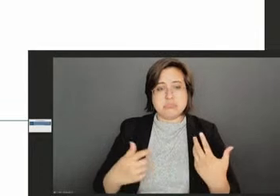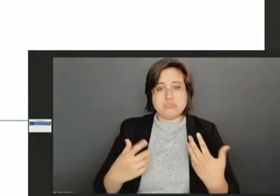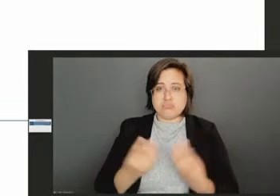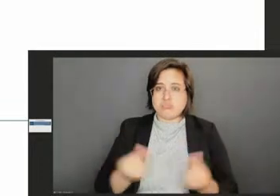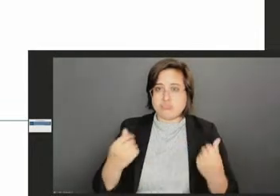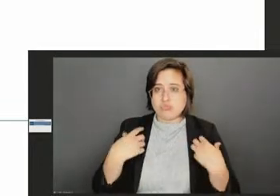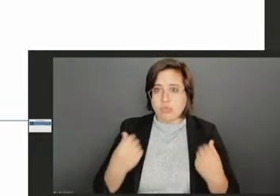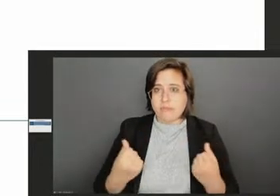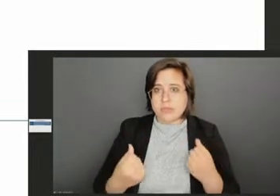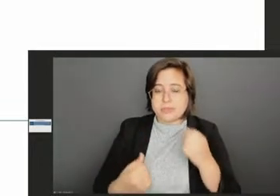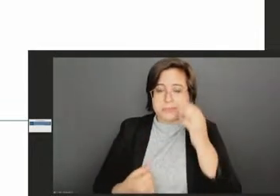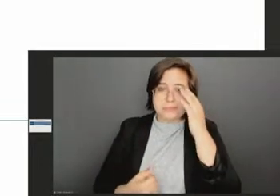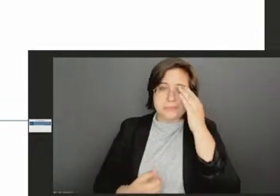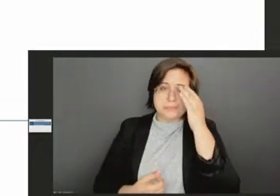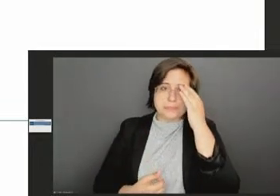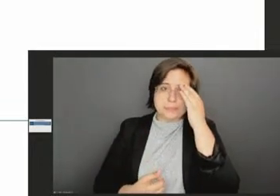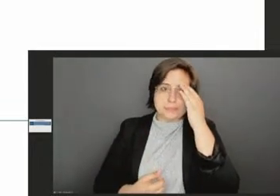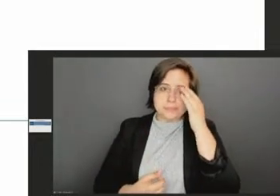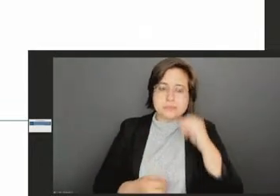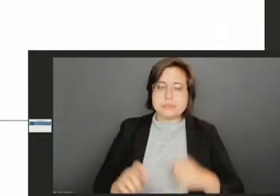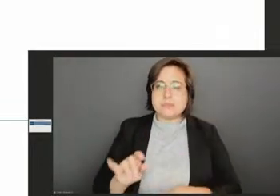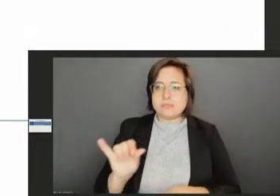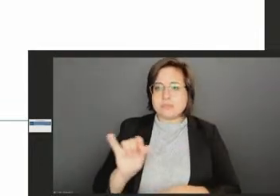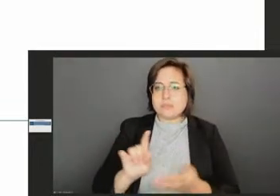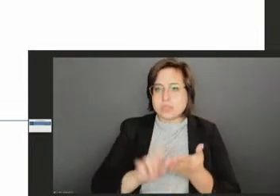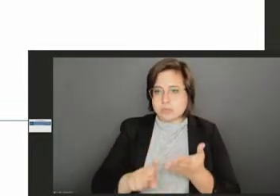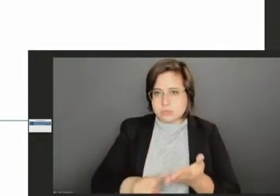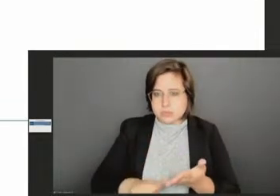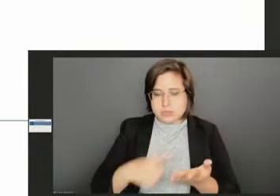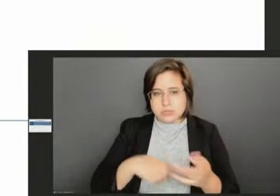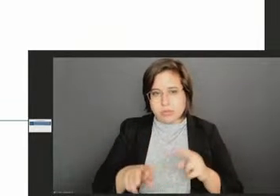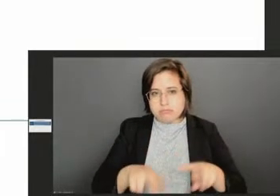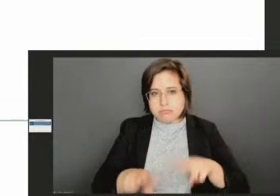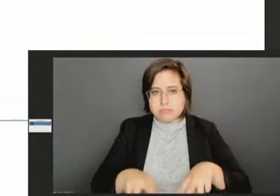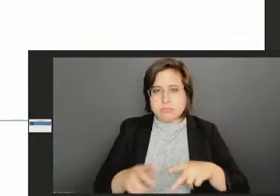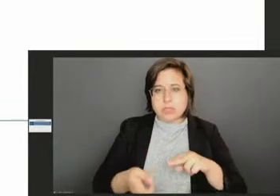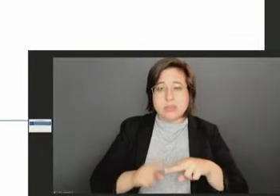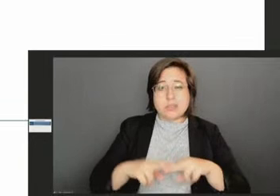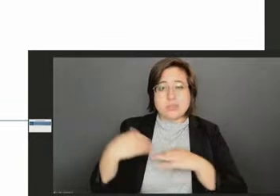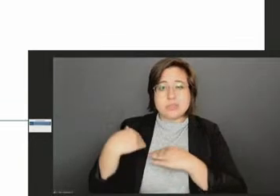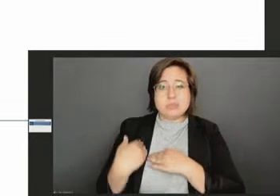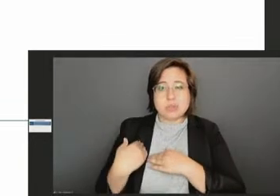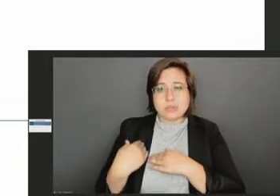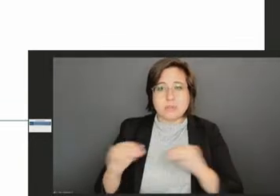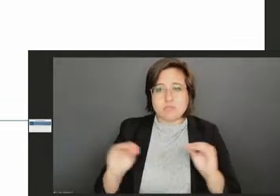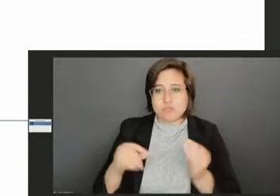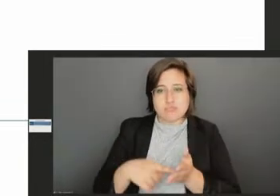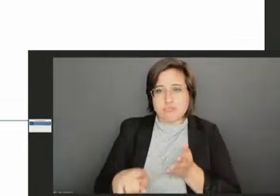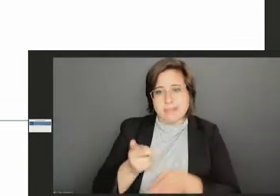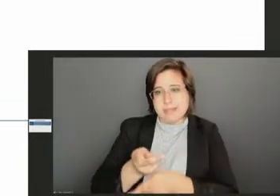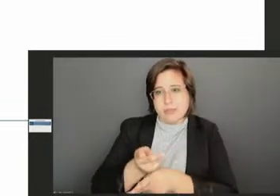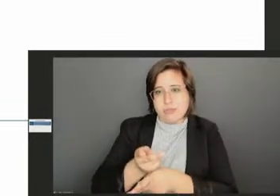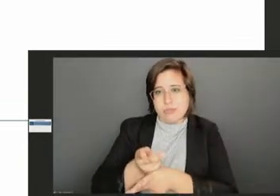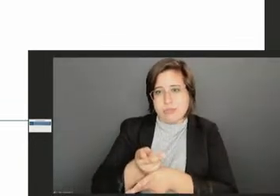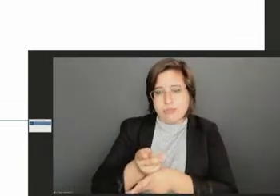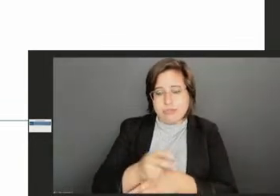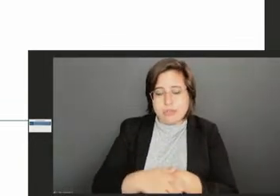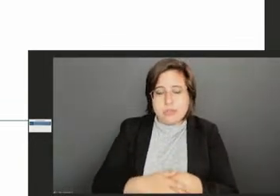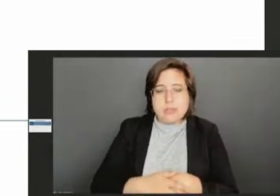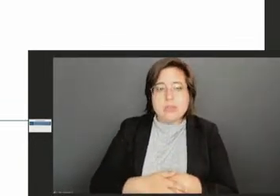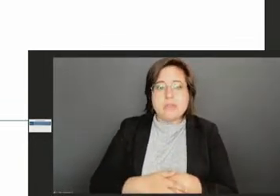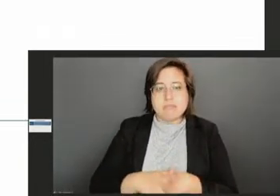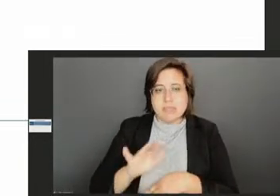And then we also spent some time looking at the increased burden of unpaid care and the disproportionate